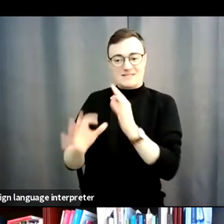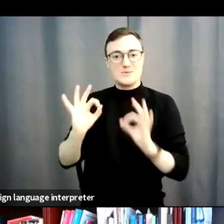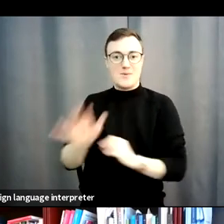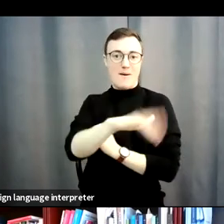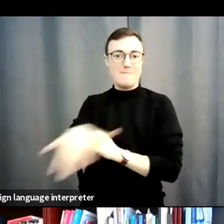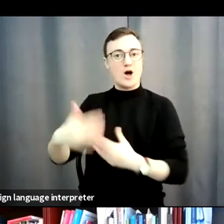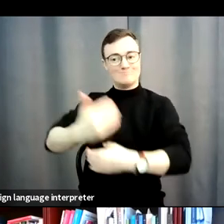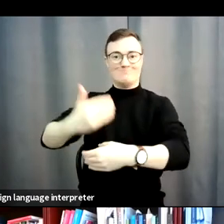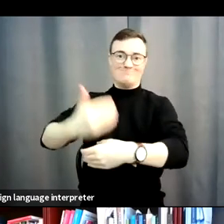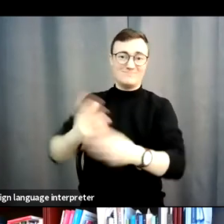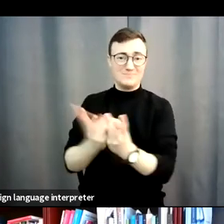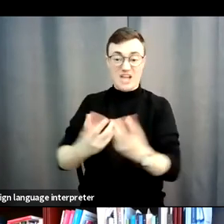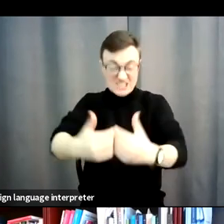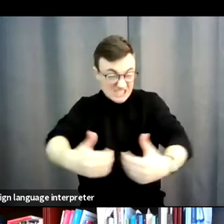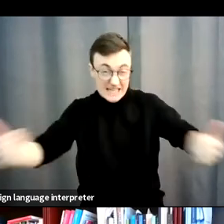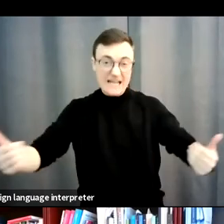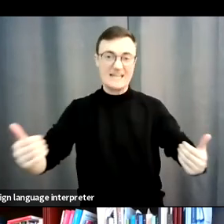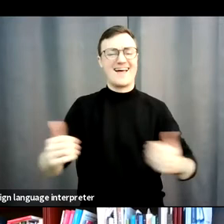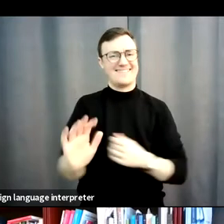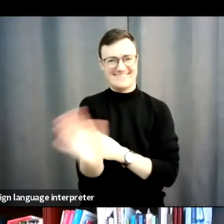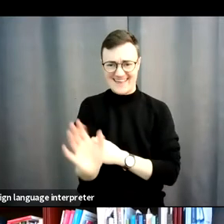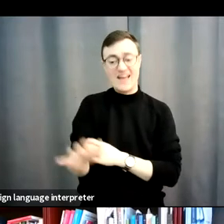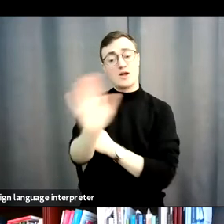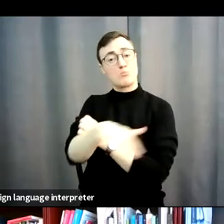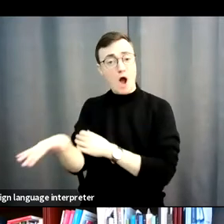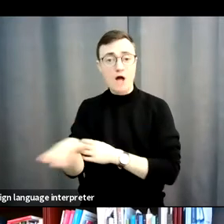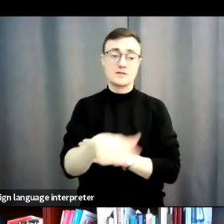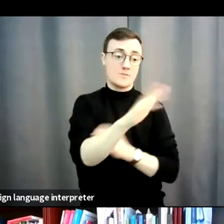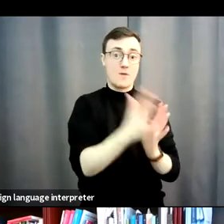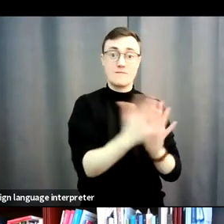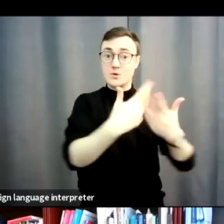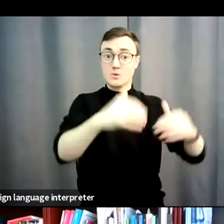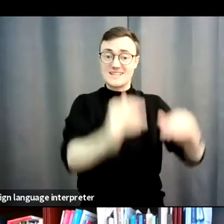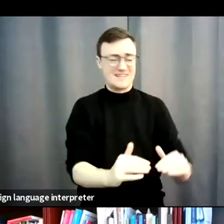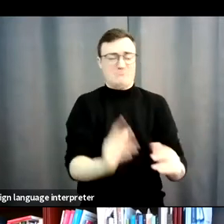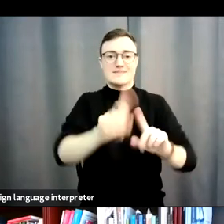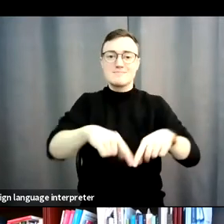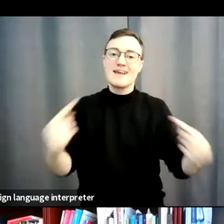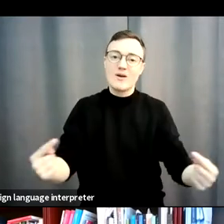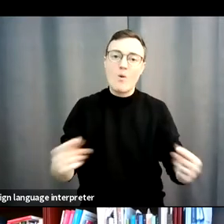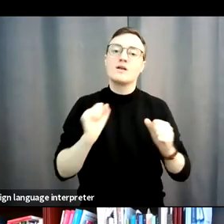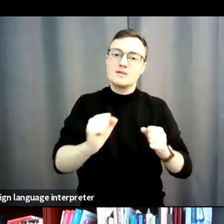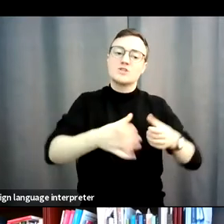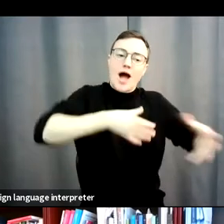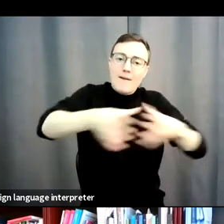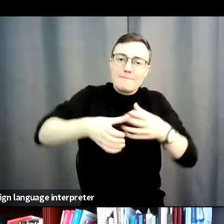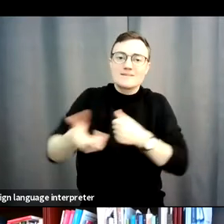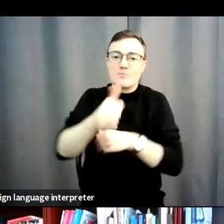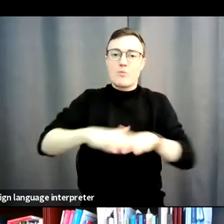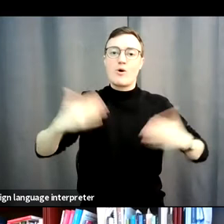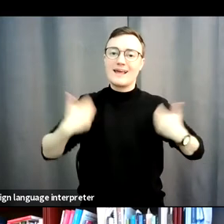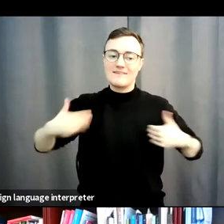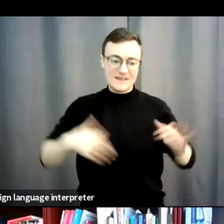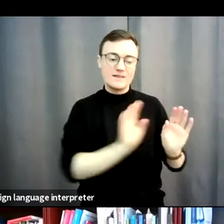the difference is not so great. You always need to accommodate this to the child, the individual child or the group